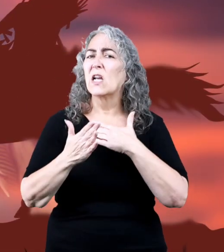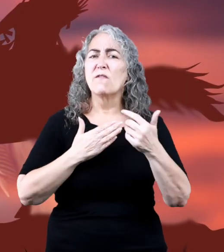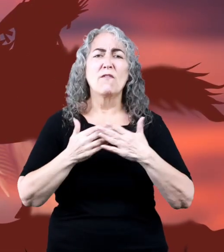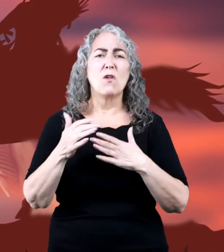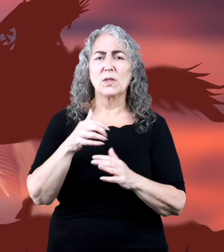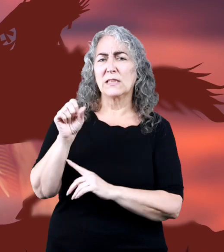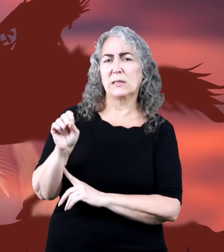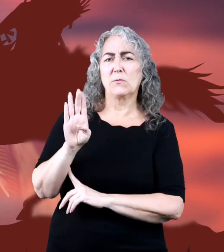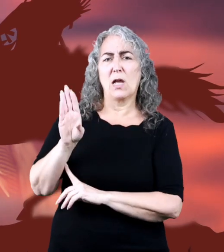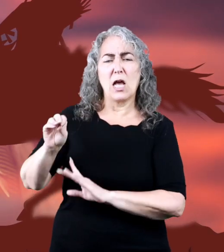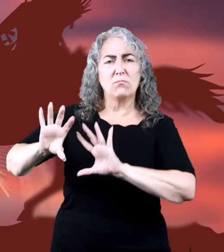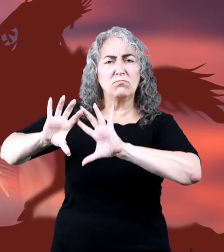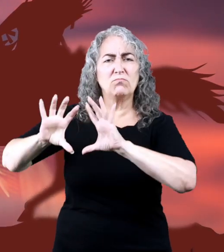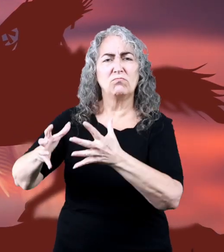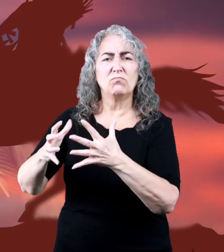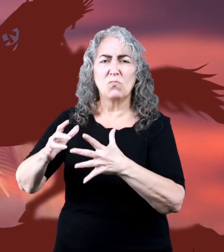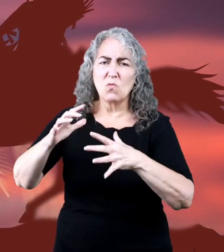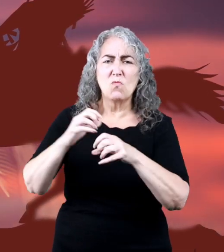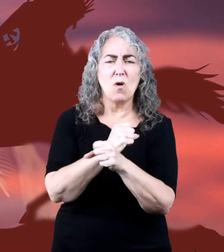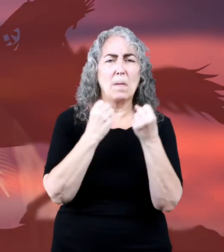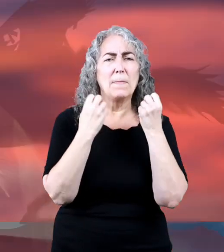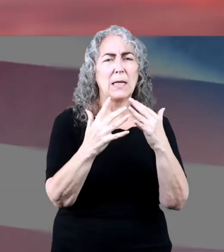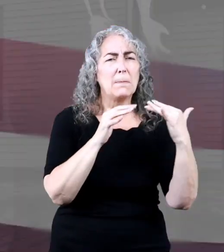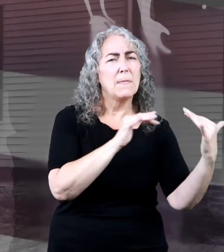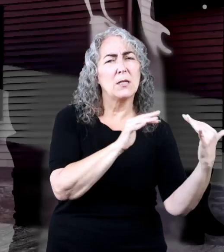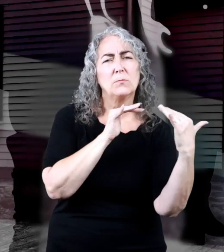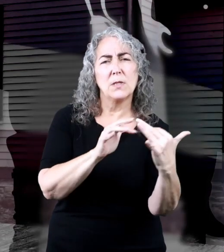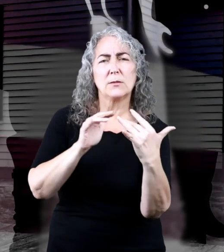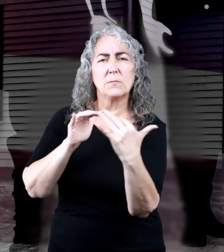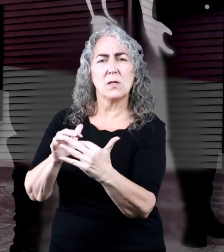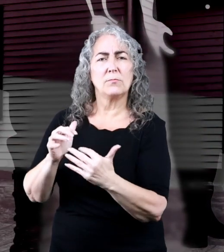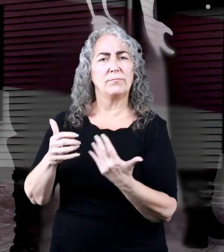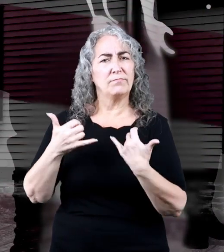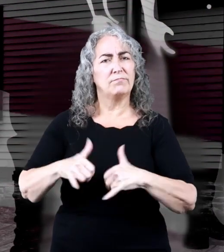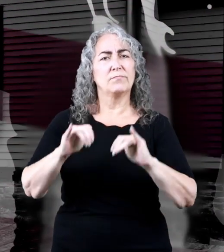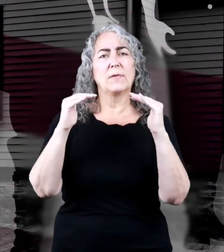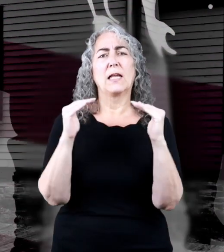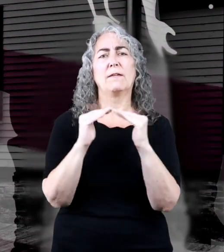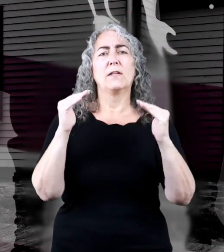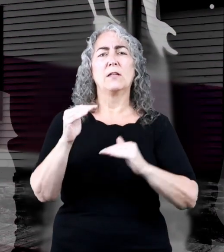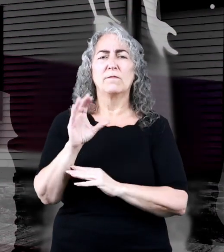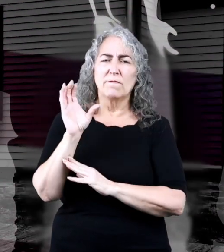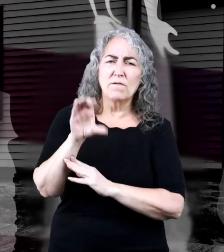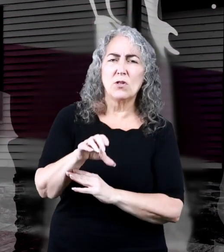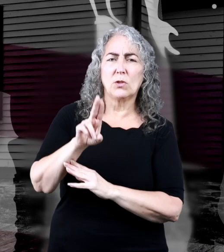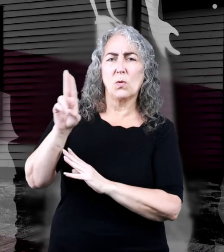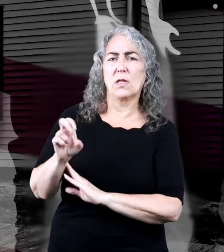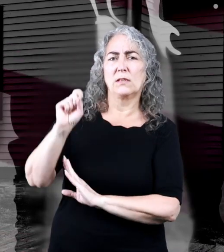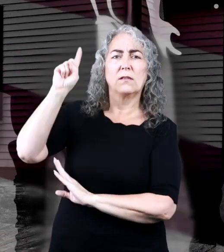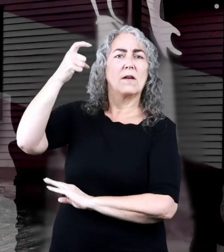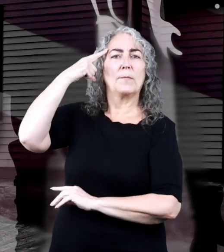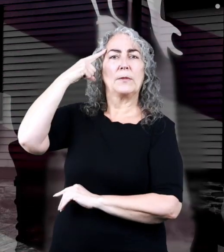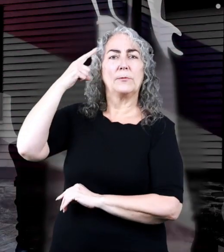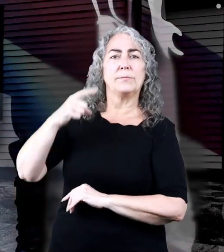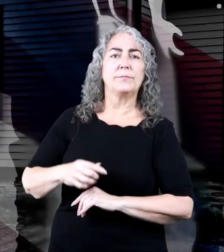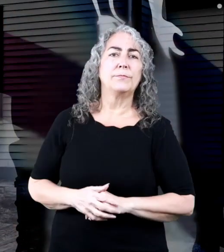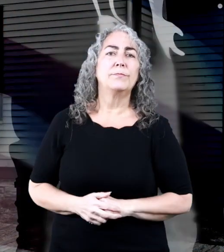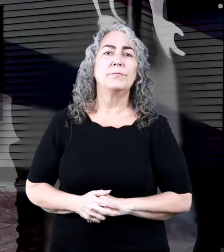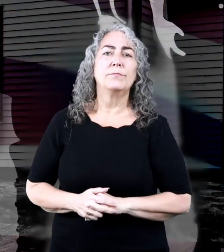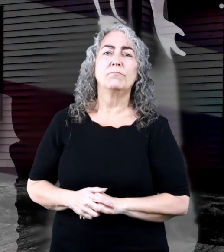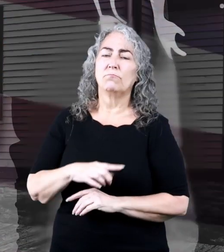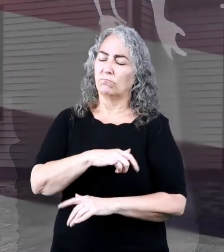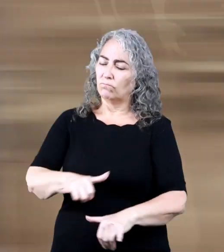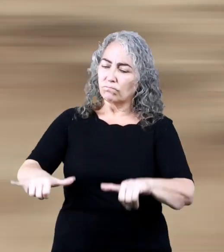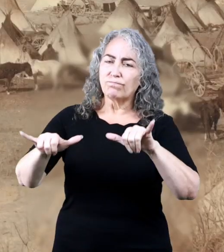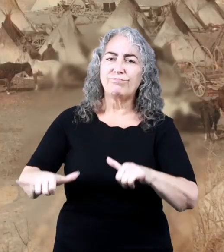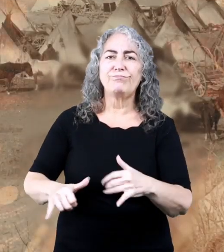Sitting Bull and his warriors won many more battles, they were eventually forced to surrender to the U.S. government. He would